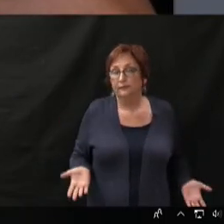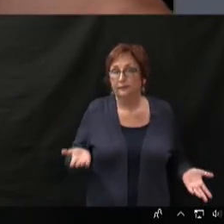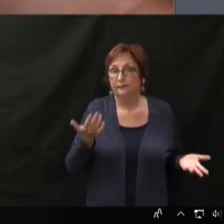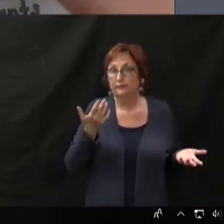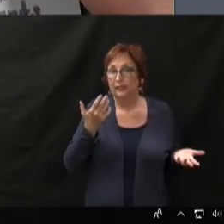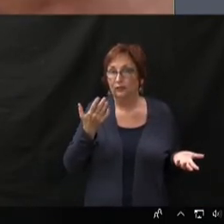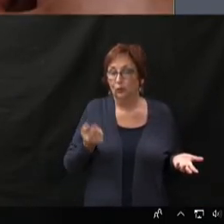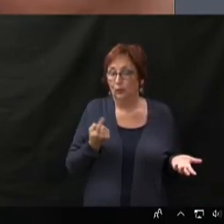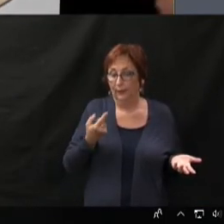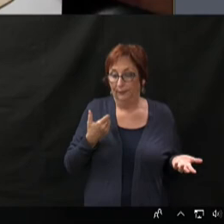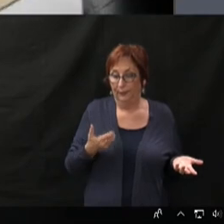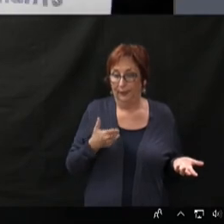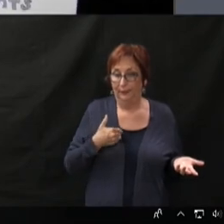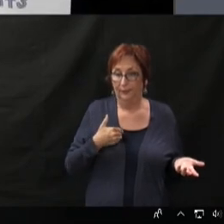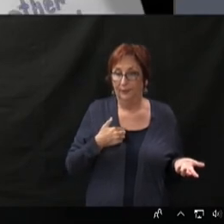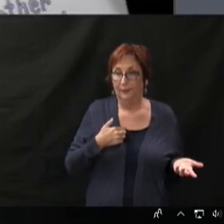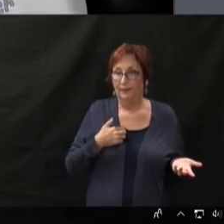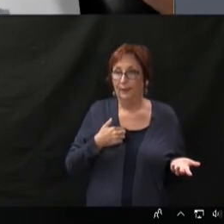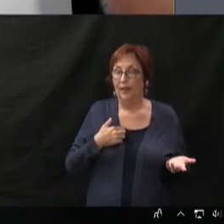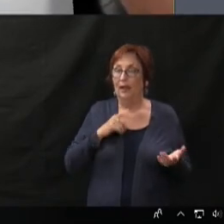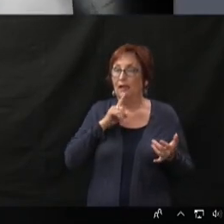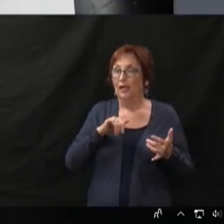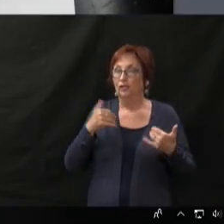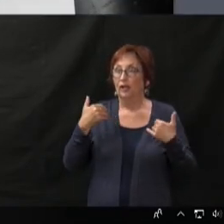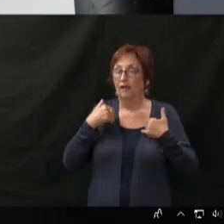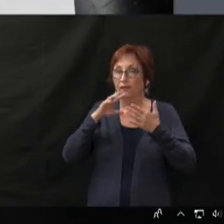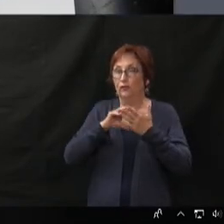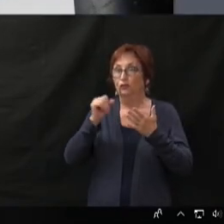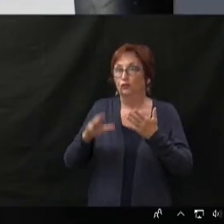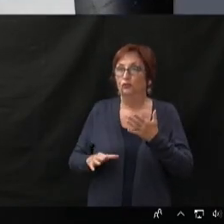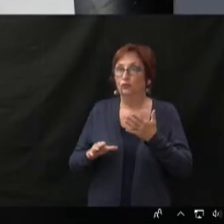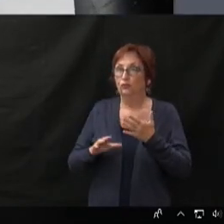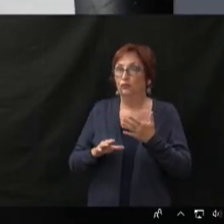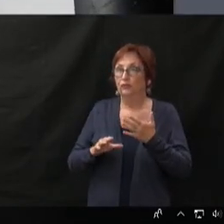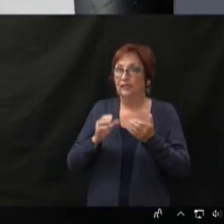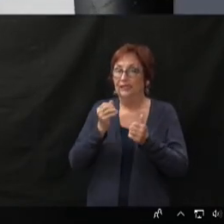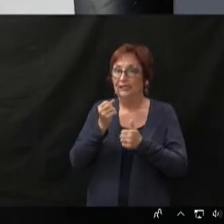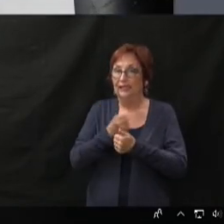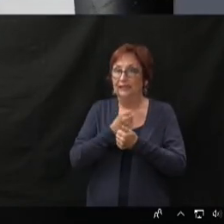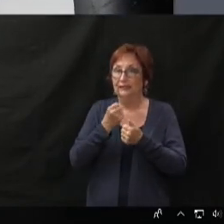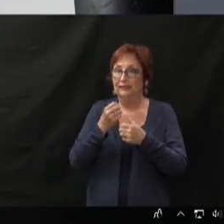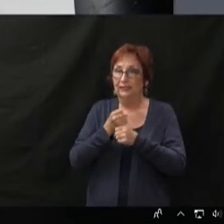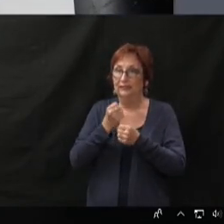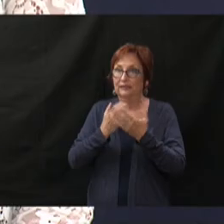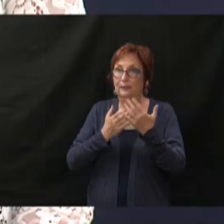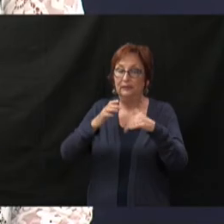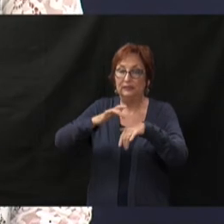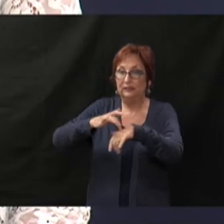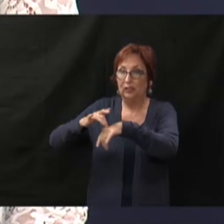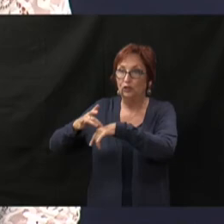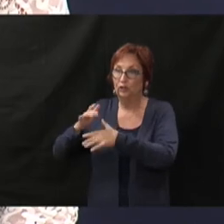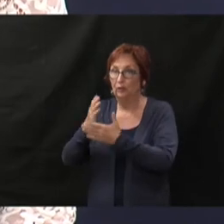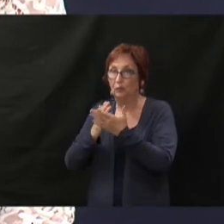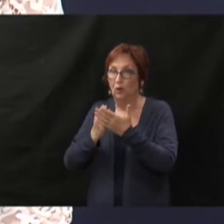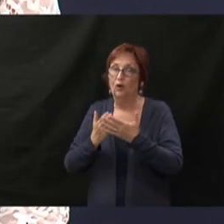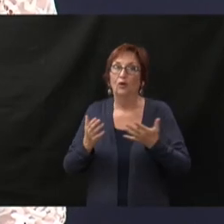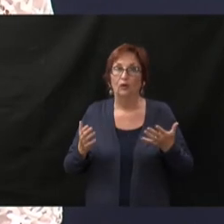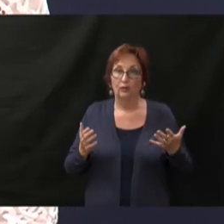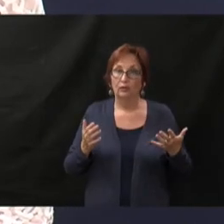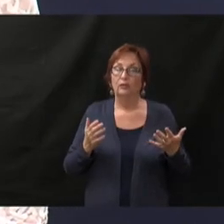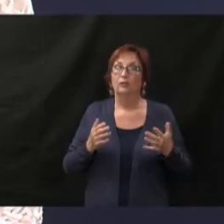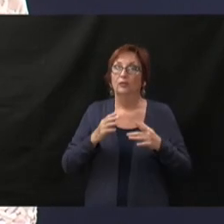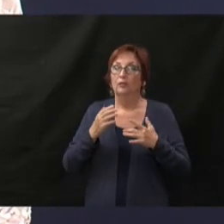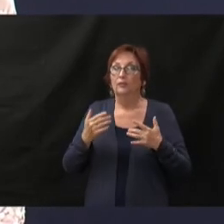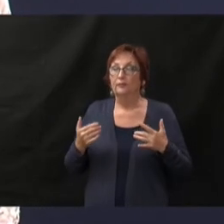And I actually have them get some kinesthetic part going. And I have them